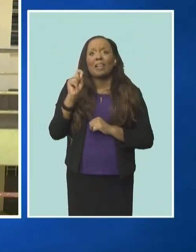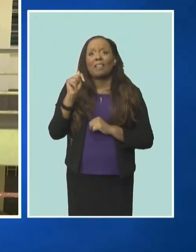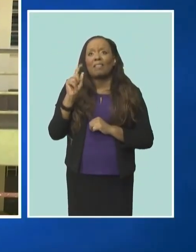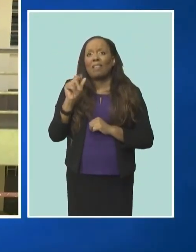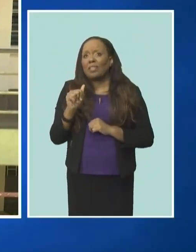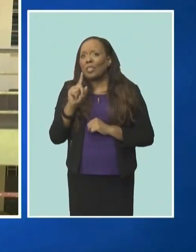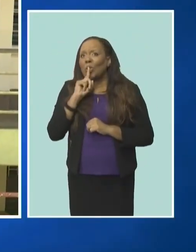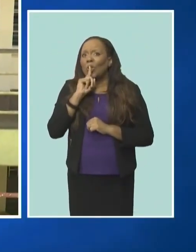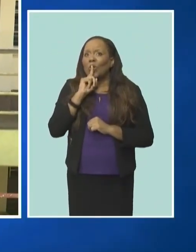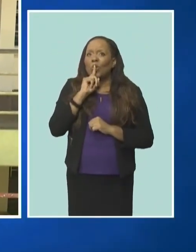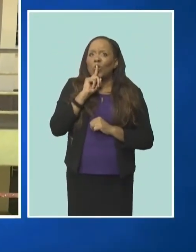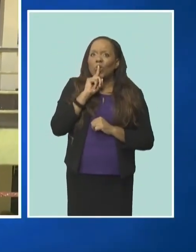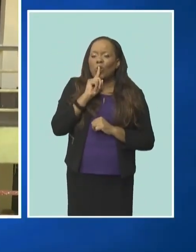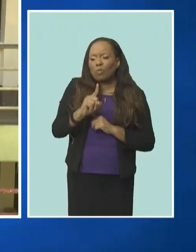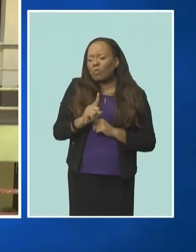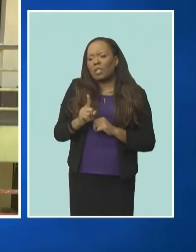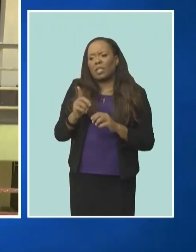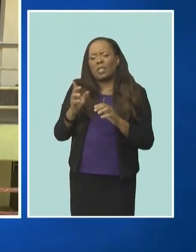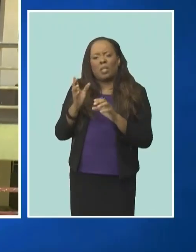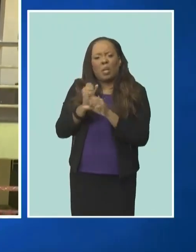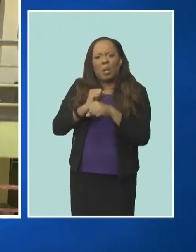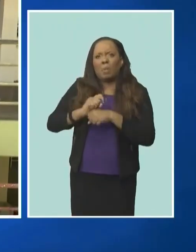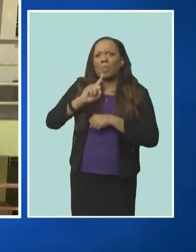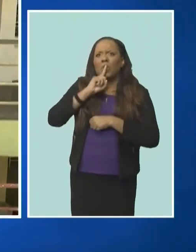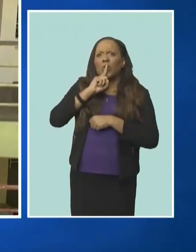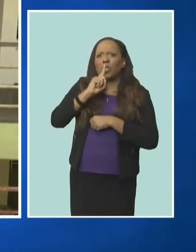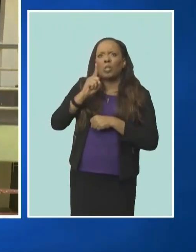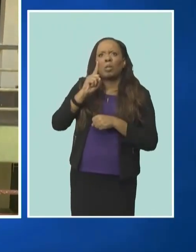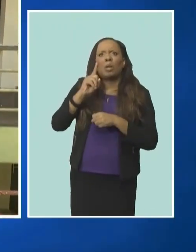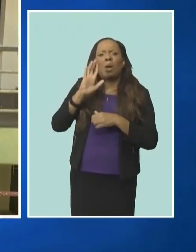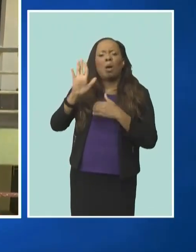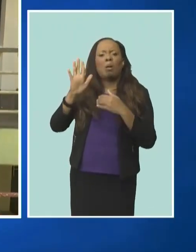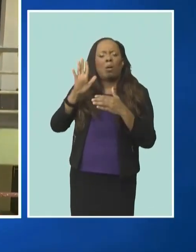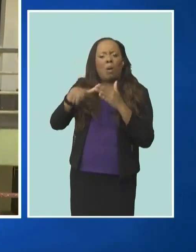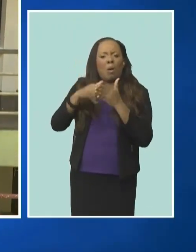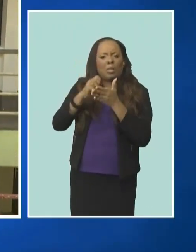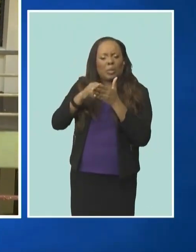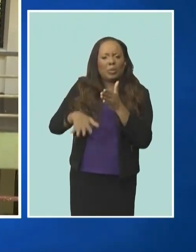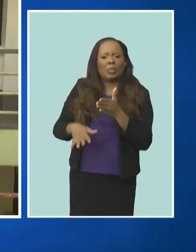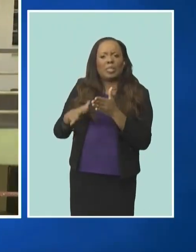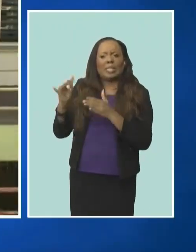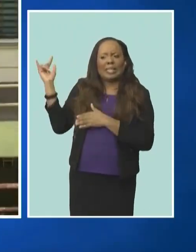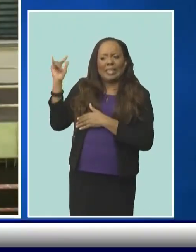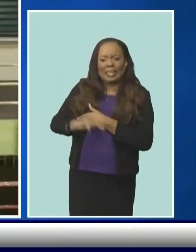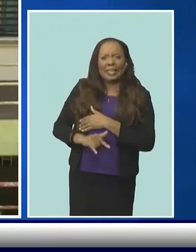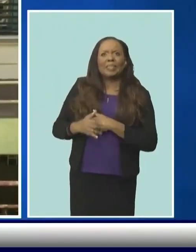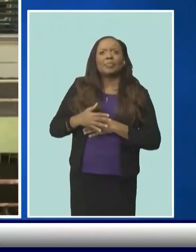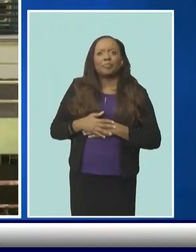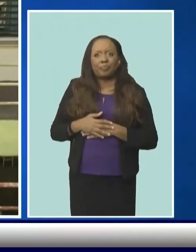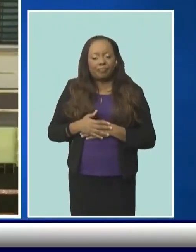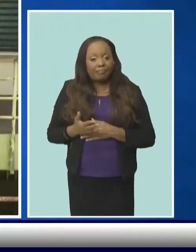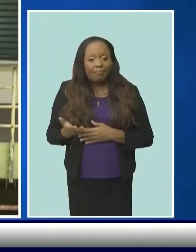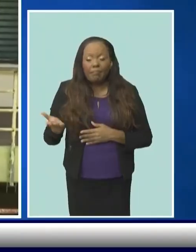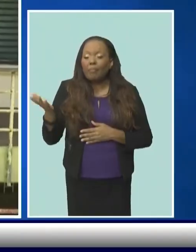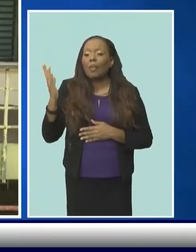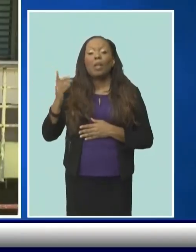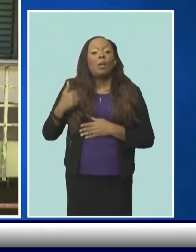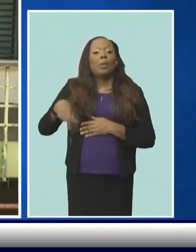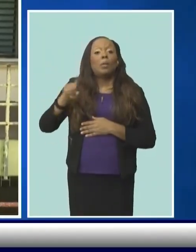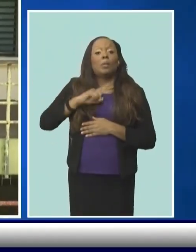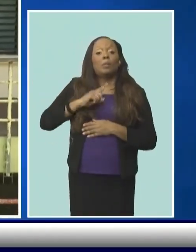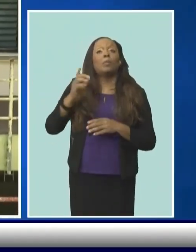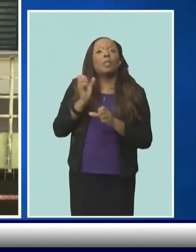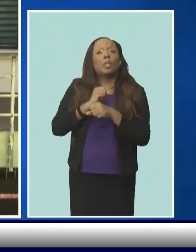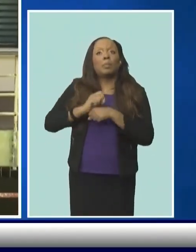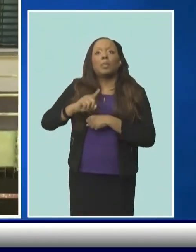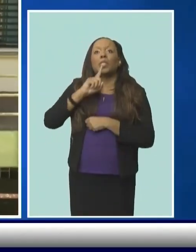did not pay forward by making it possible for the students to be a part of it. But in paying forward, we are making